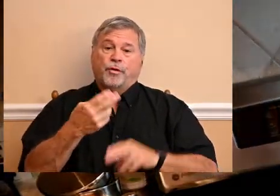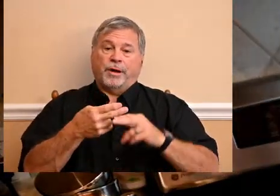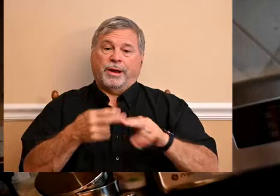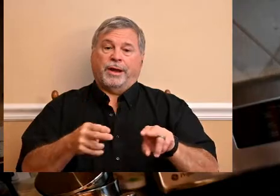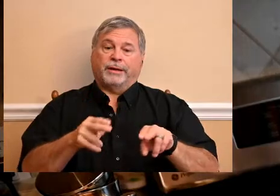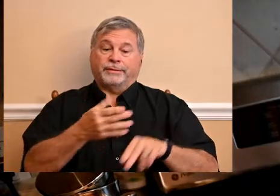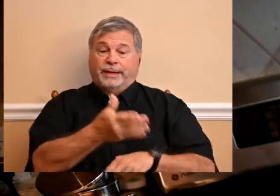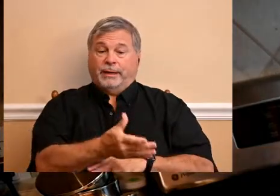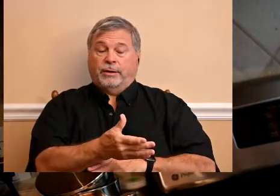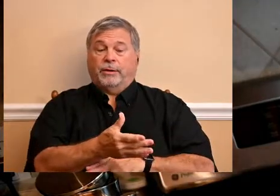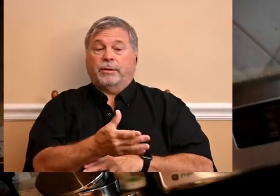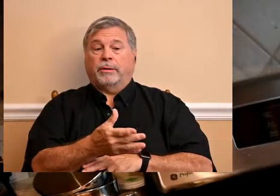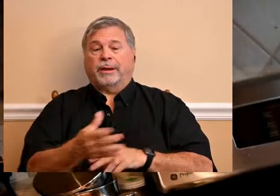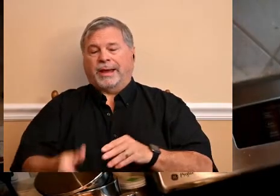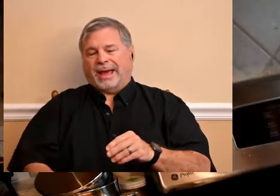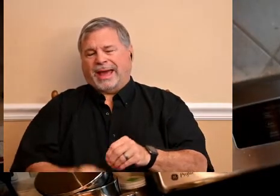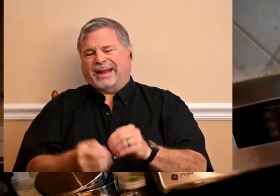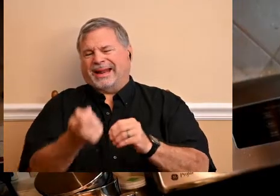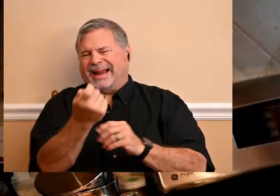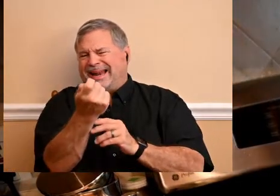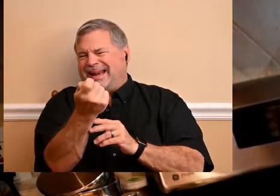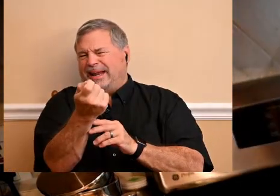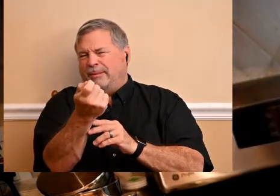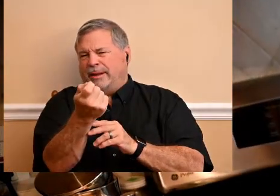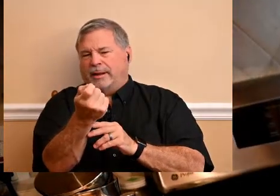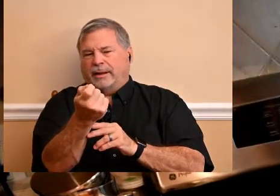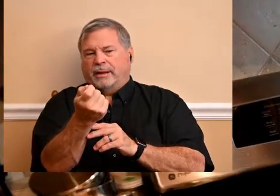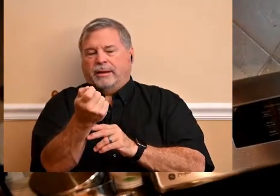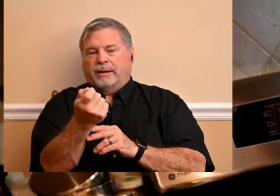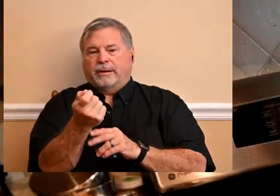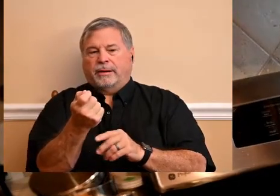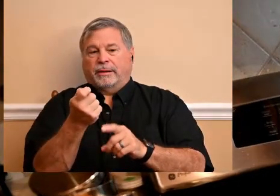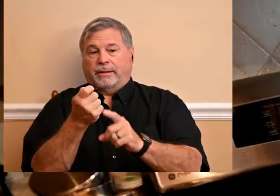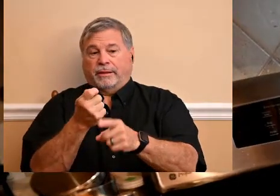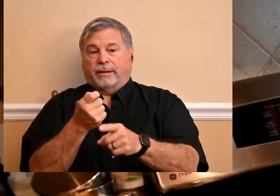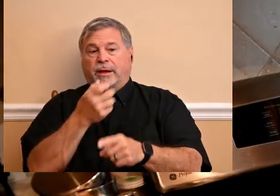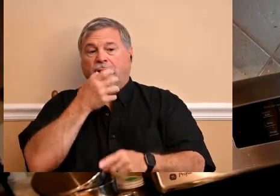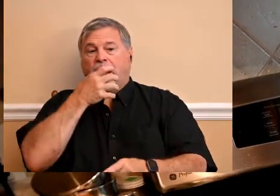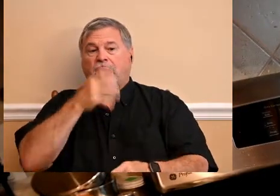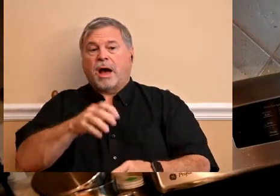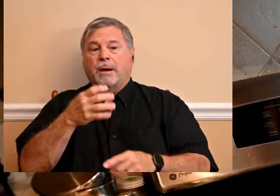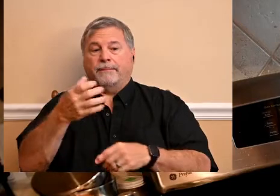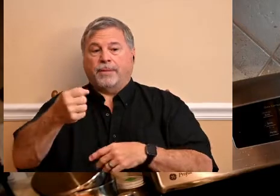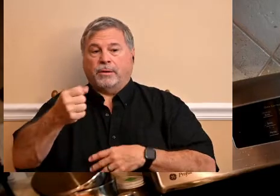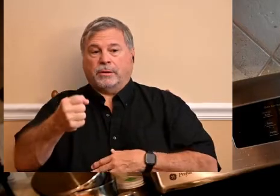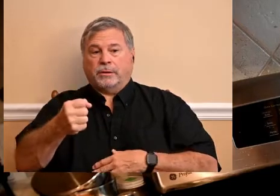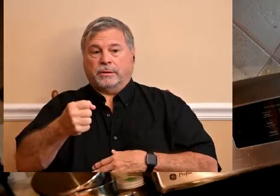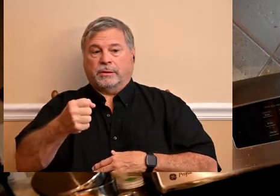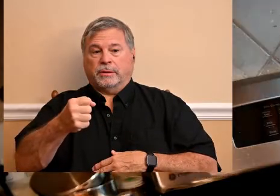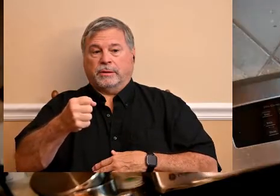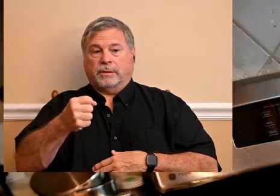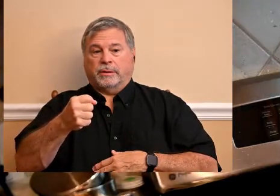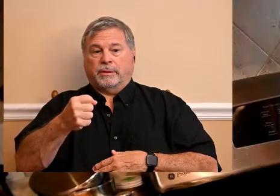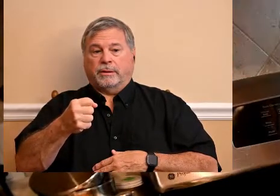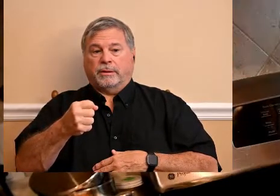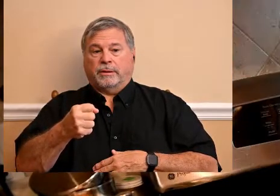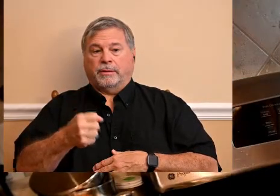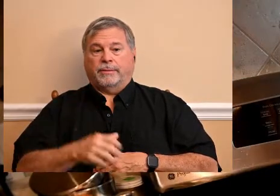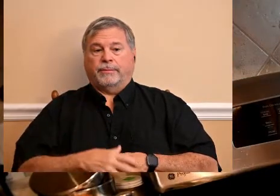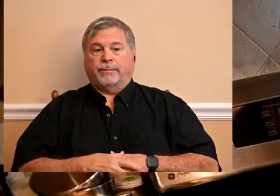So we have the 4 eggs in here. We're going to put just a little bit of the